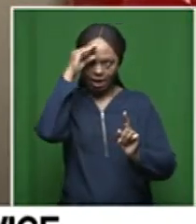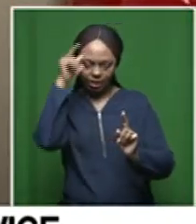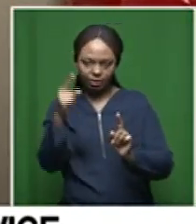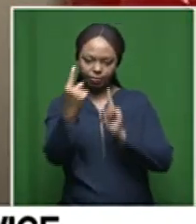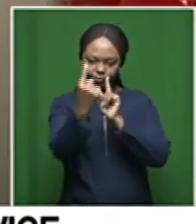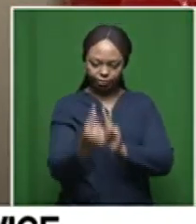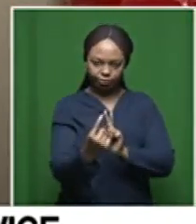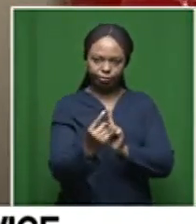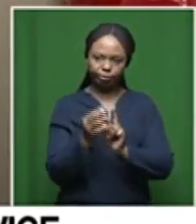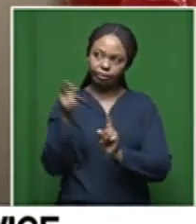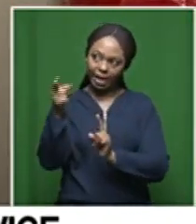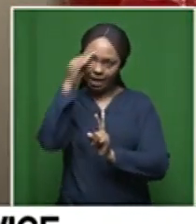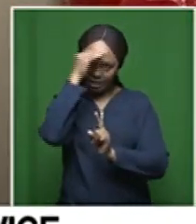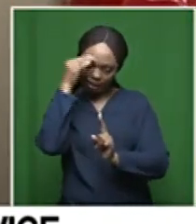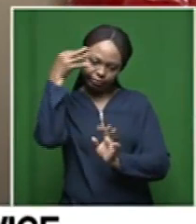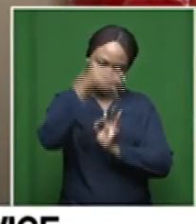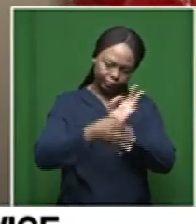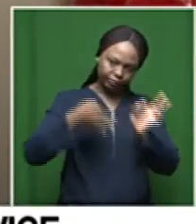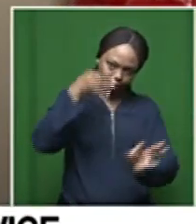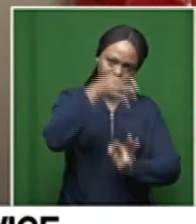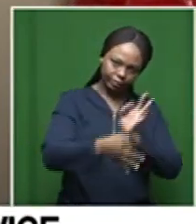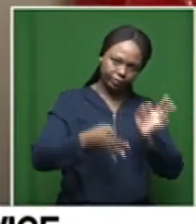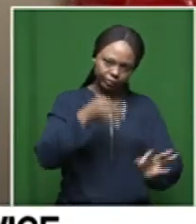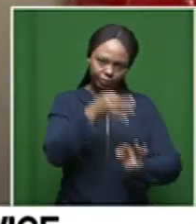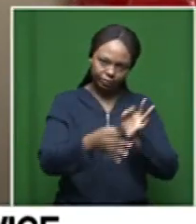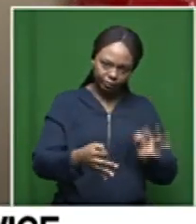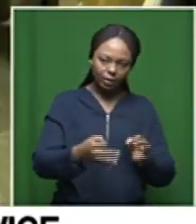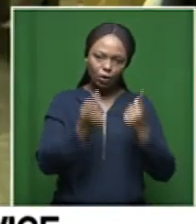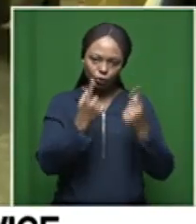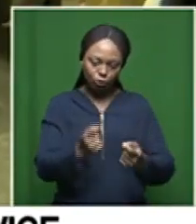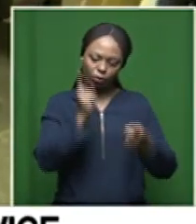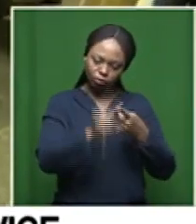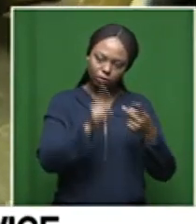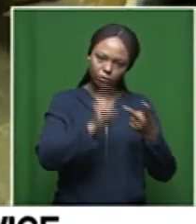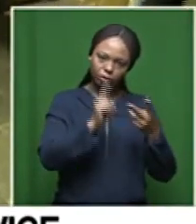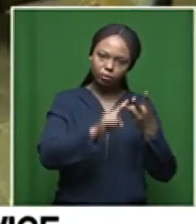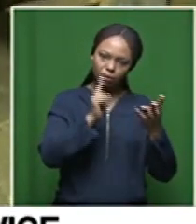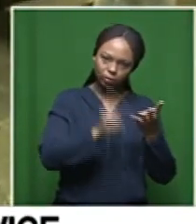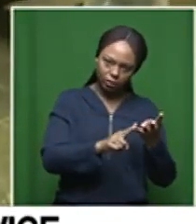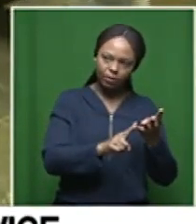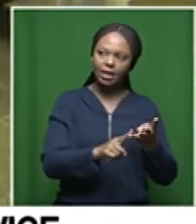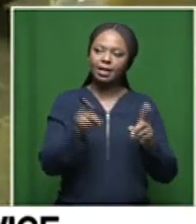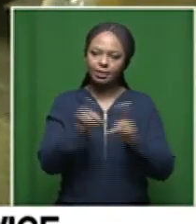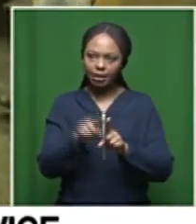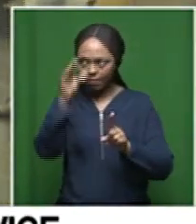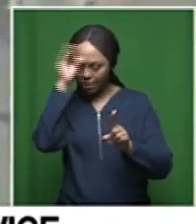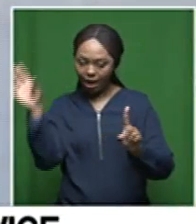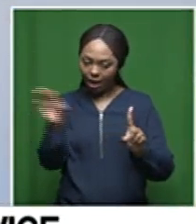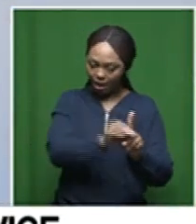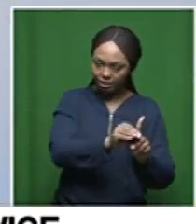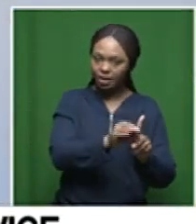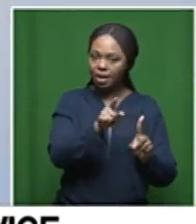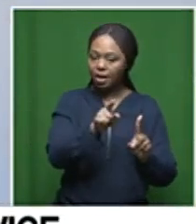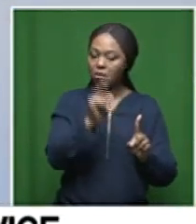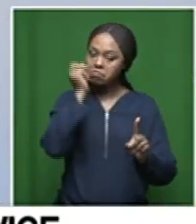process, what it entails, and also to find out if there might be anything that they might have missed when they were filling out the questionnaire, just to make sure that